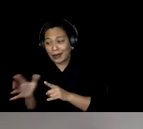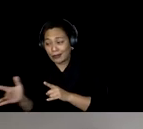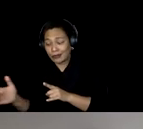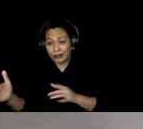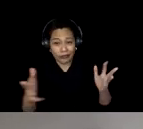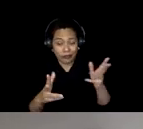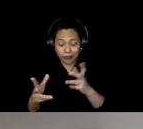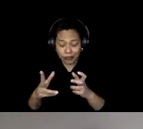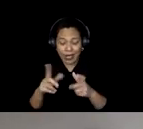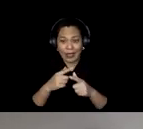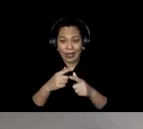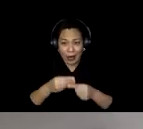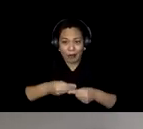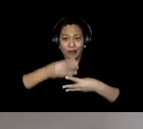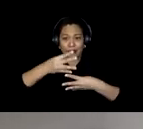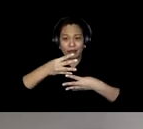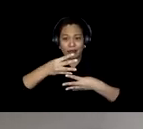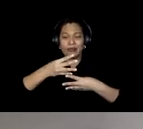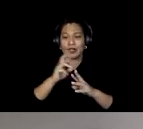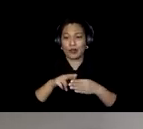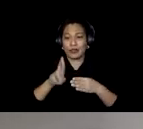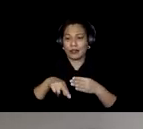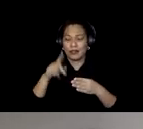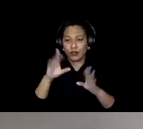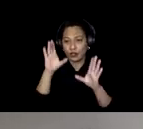to a particular search query. So what results they'll give